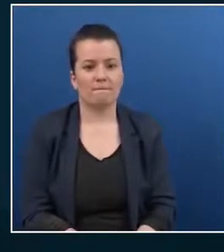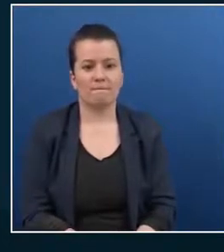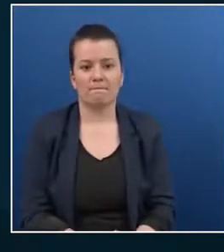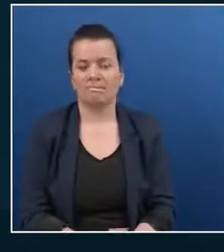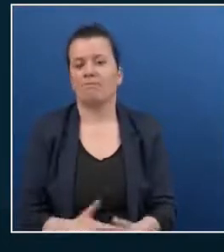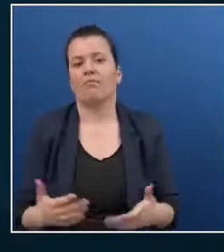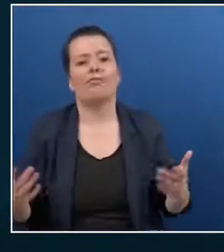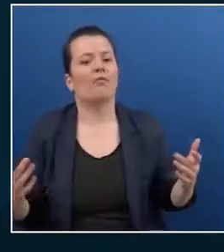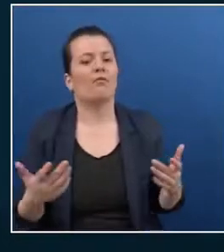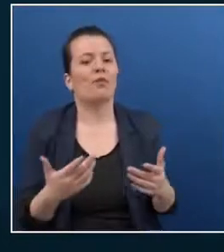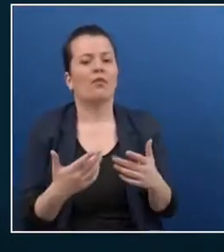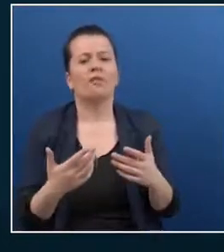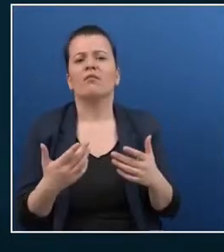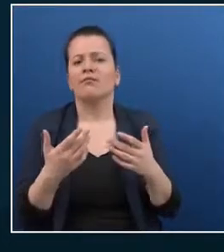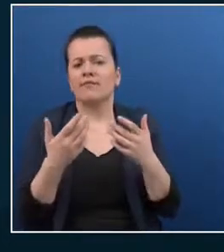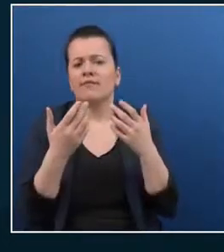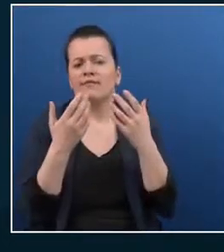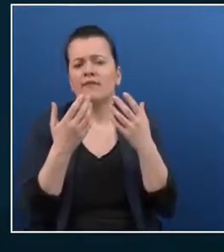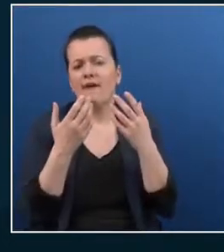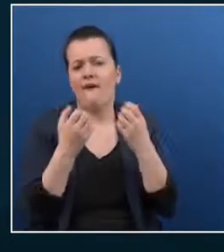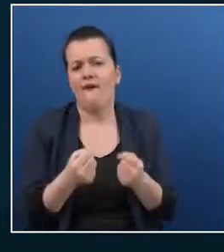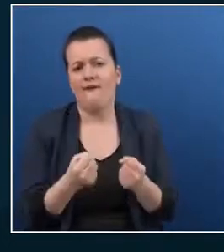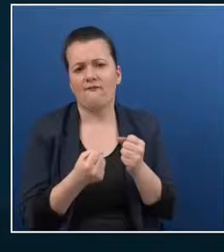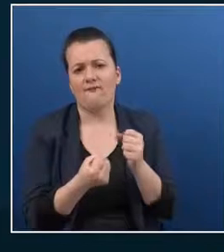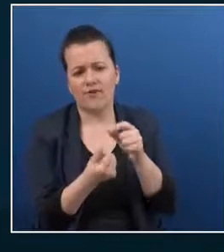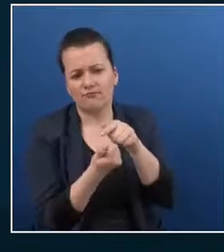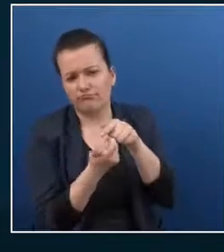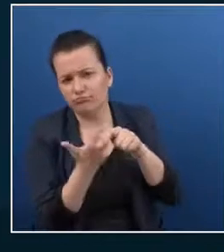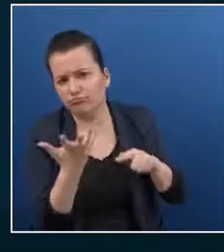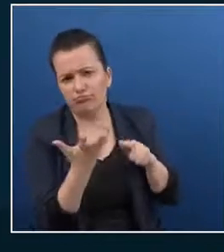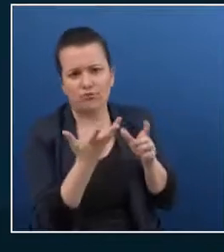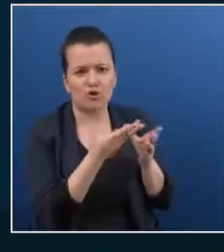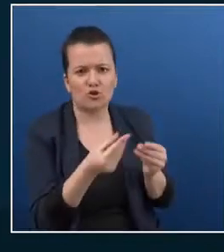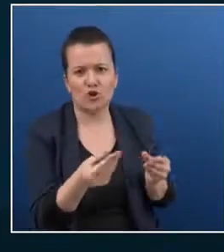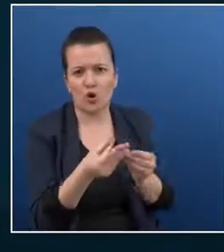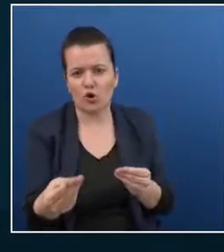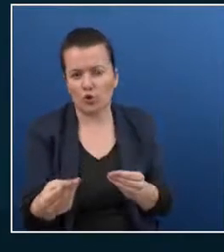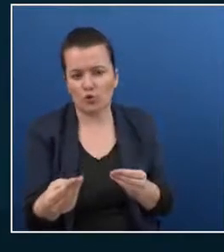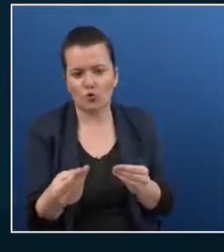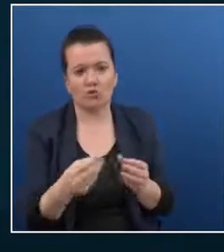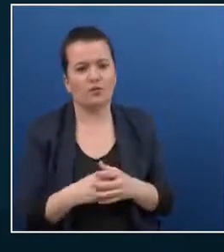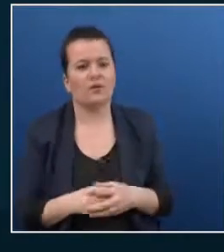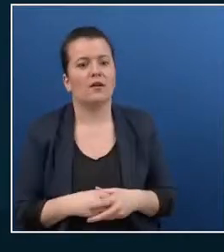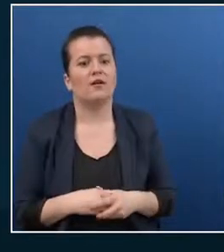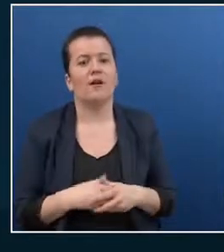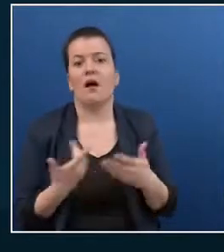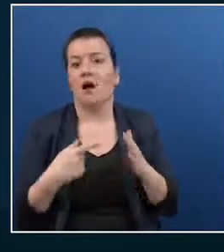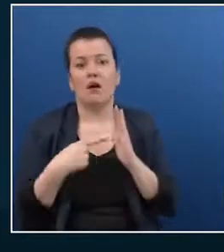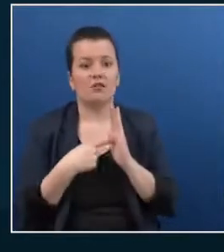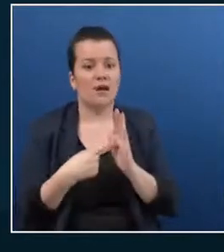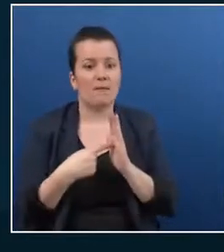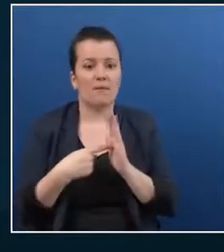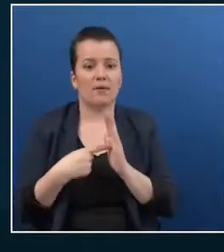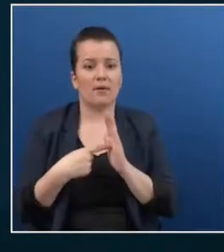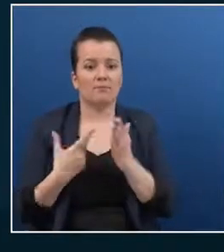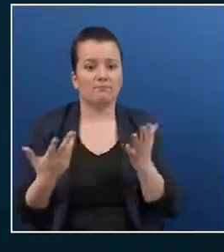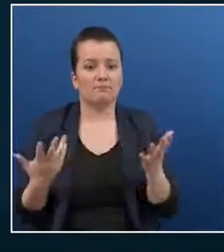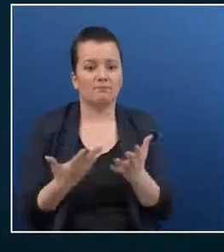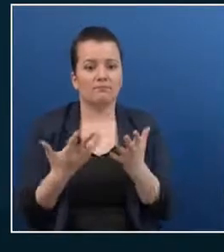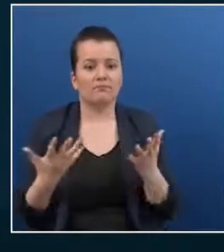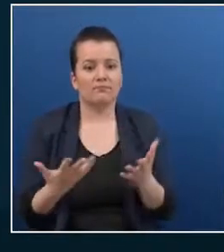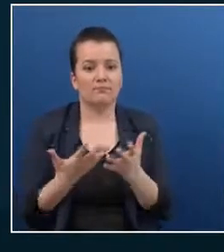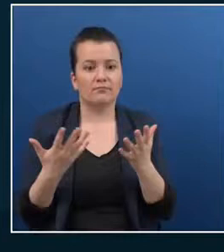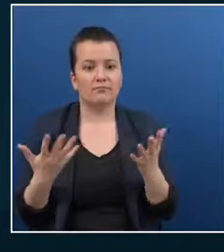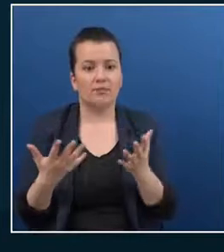industrial solutions. We have these problems if you're building a solution for a mine. Like, how do you talk to the people down